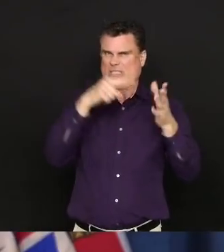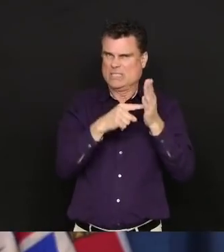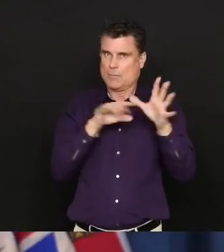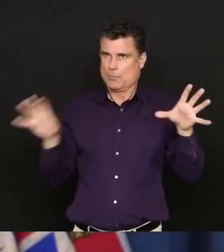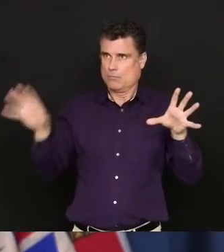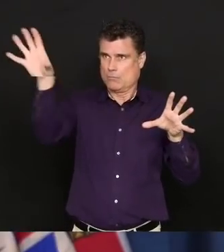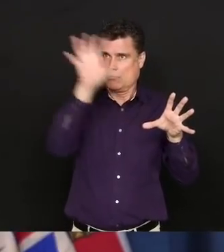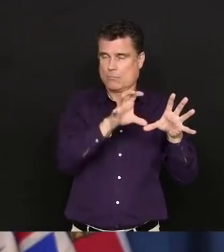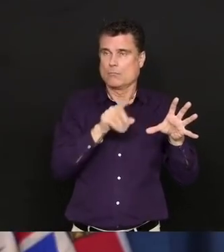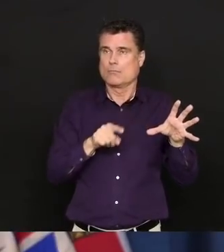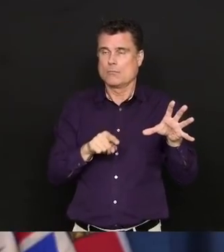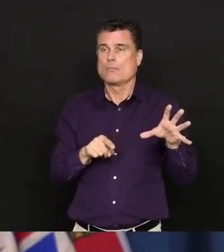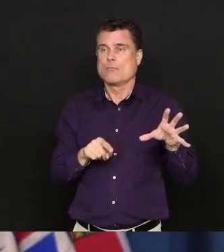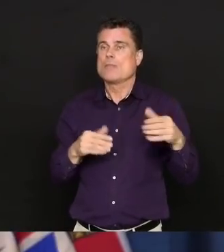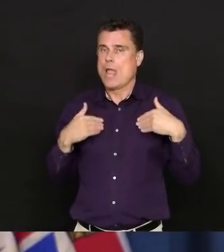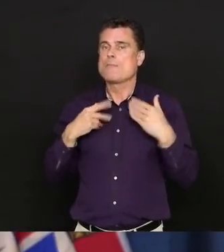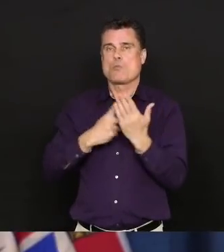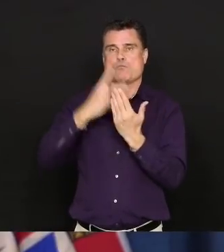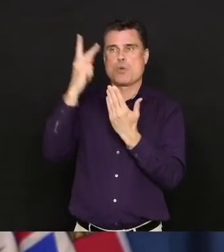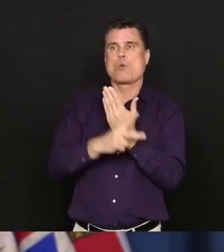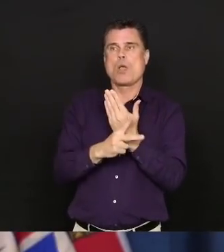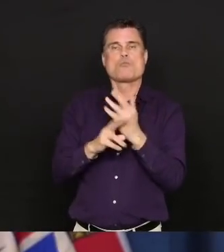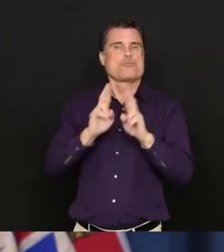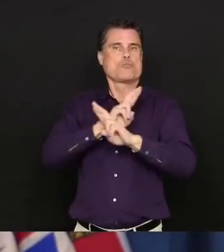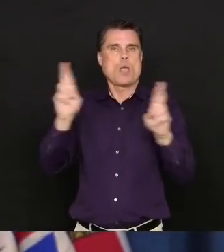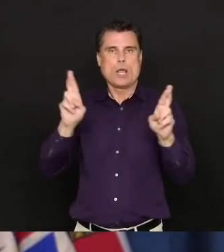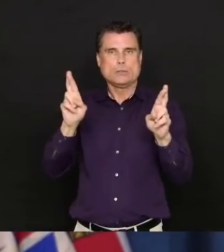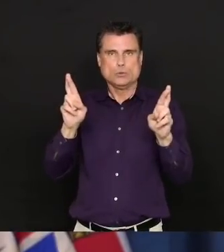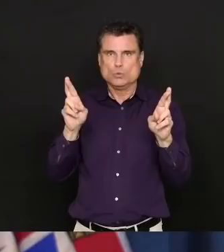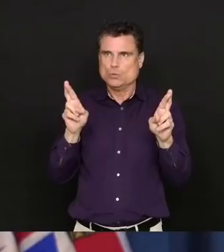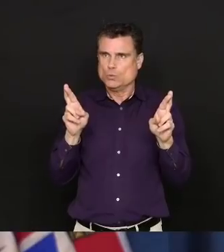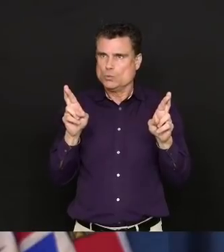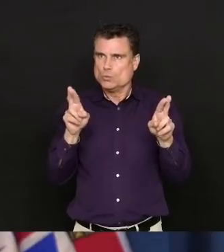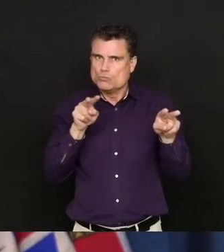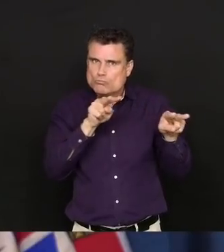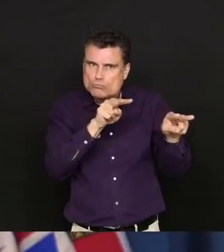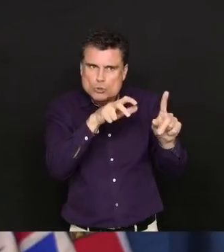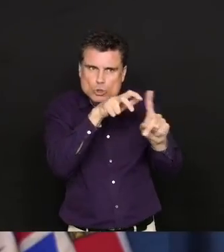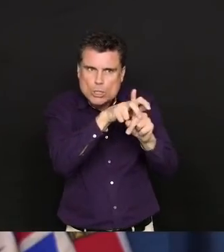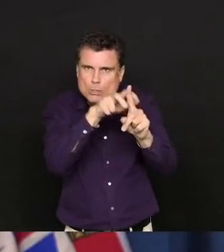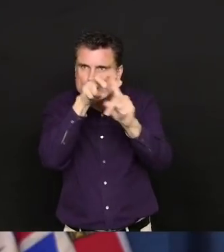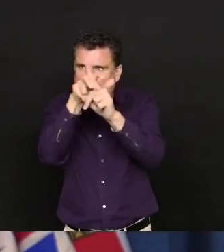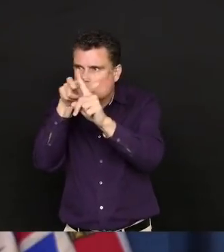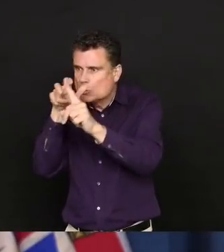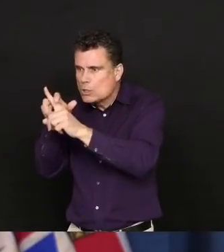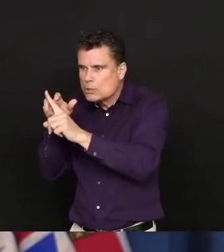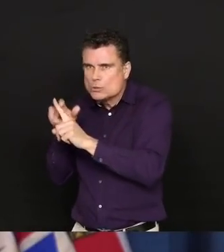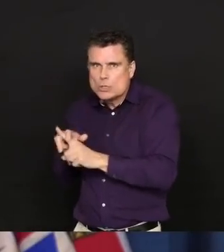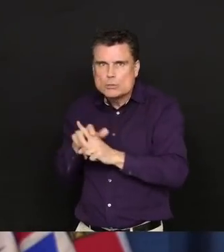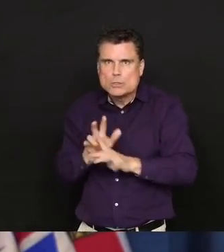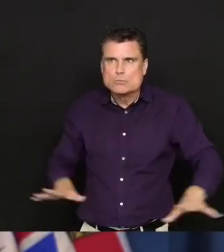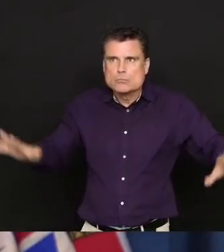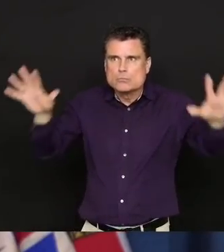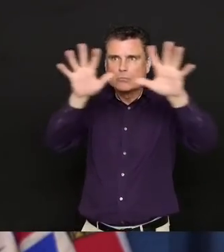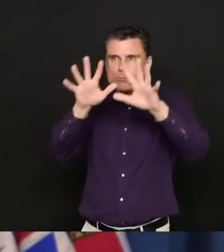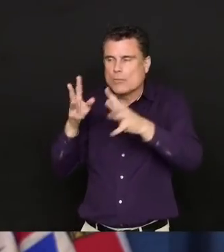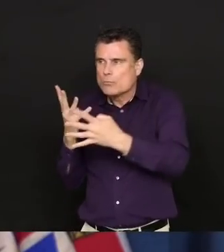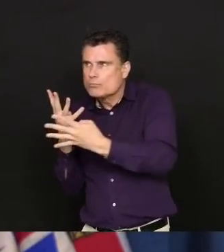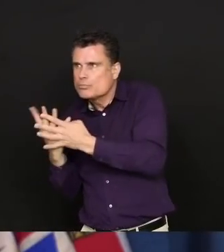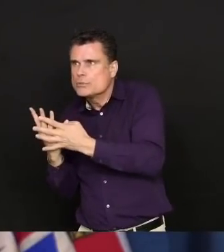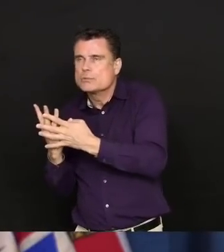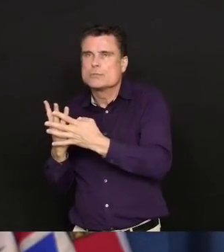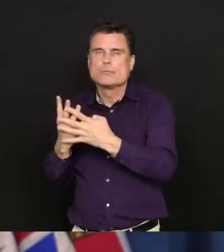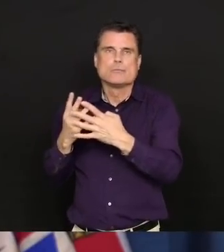cough, it's obviously a challenging situation with many people with underlying illnesses in that situation, that we have a